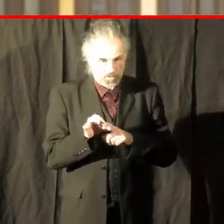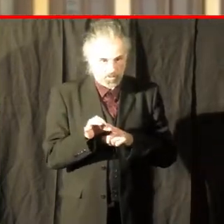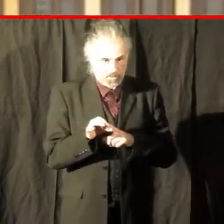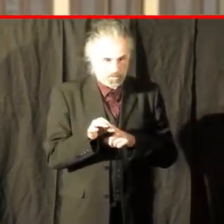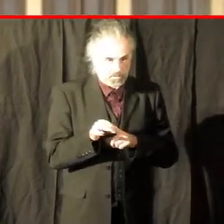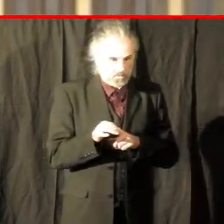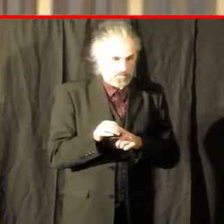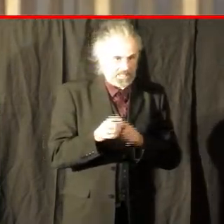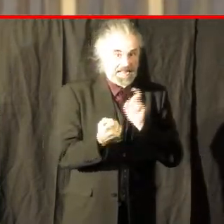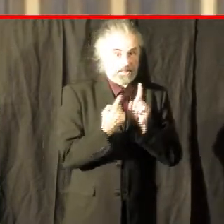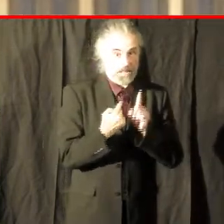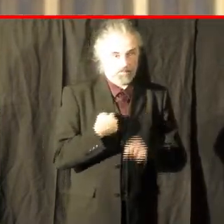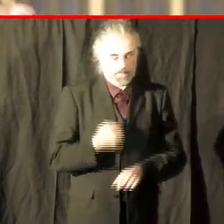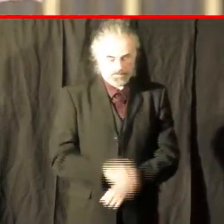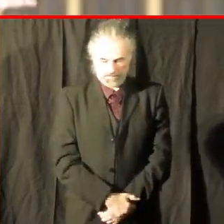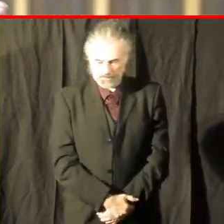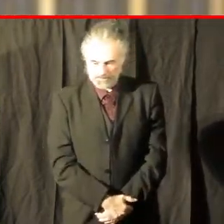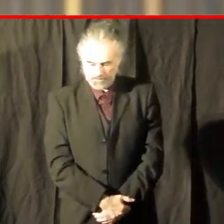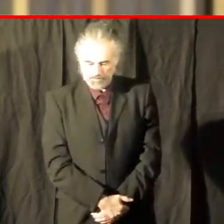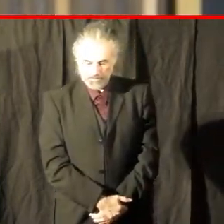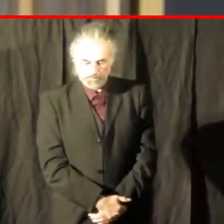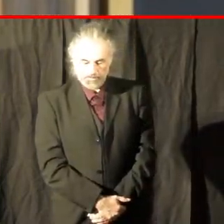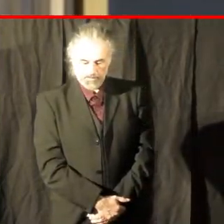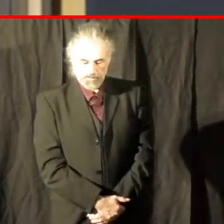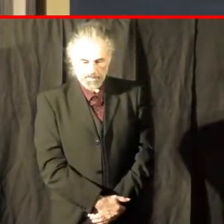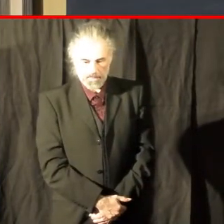me. Okay.